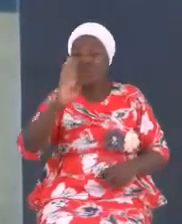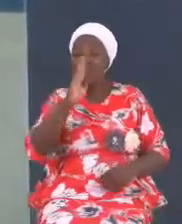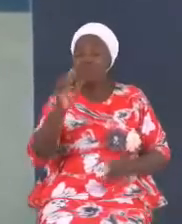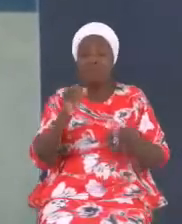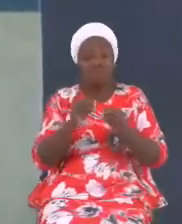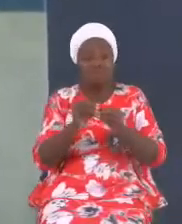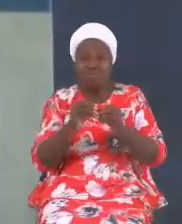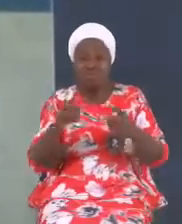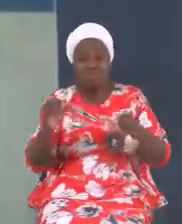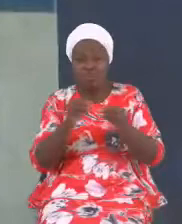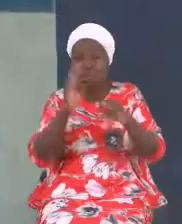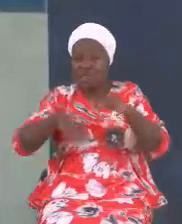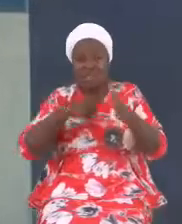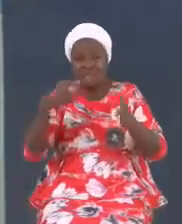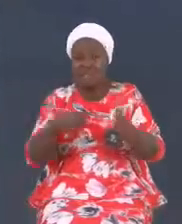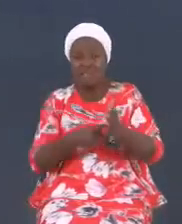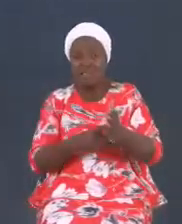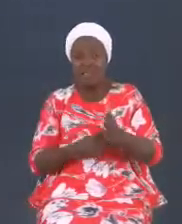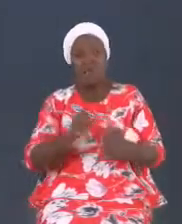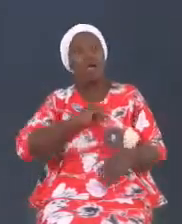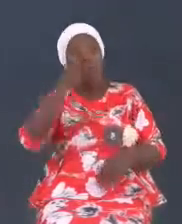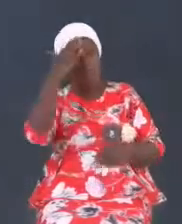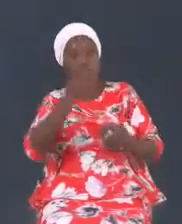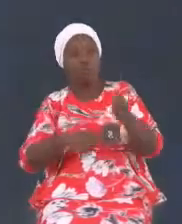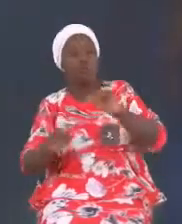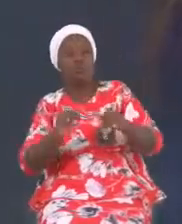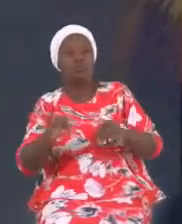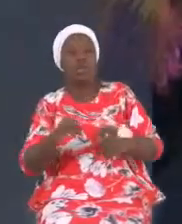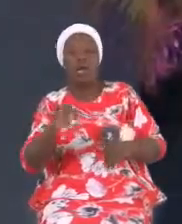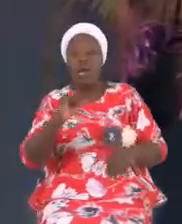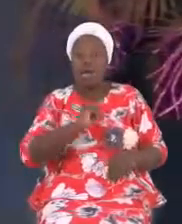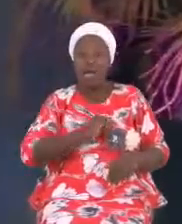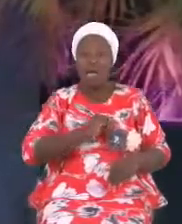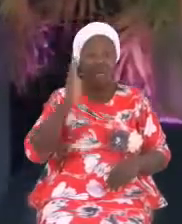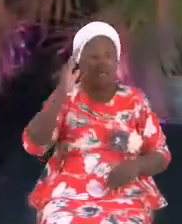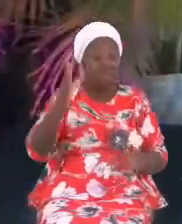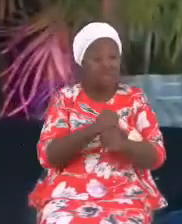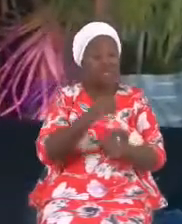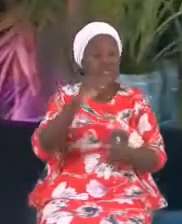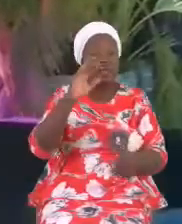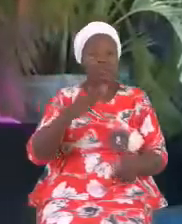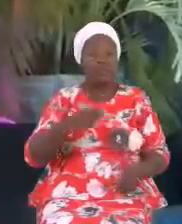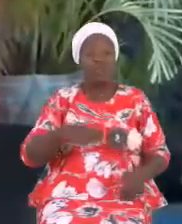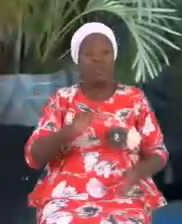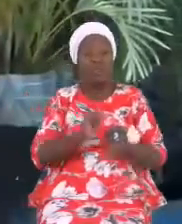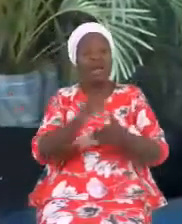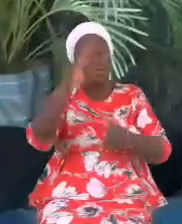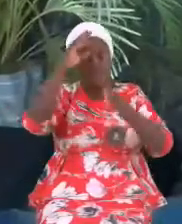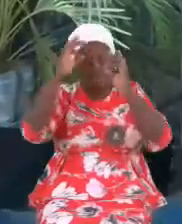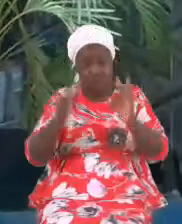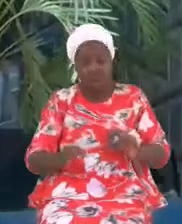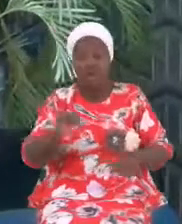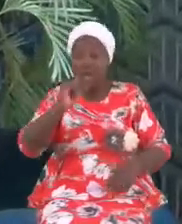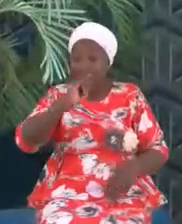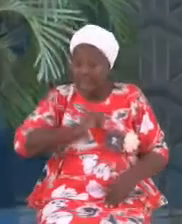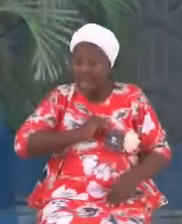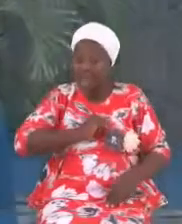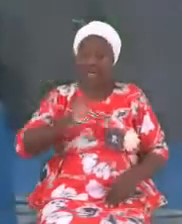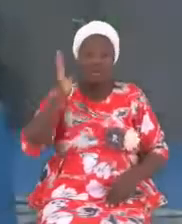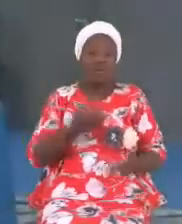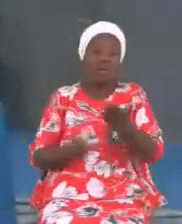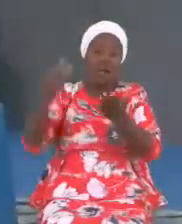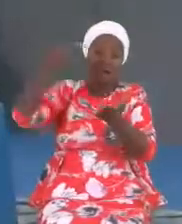much greater than this. I know what to do. I take a decision. I will arise and go to my